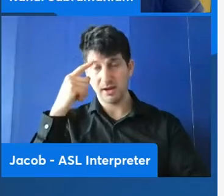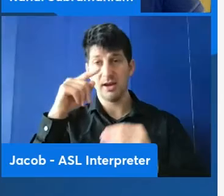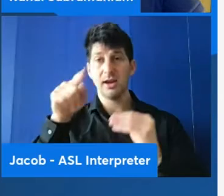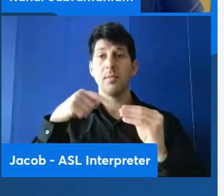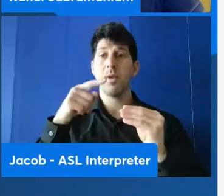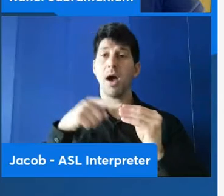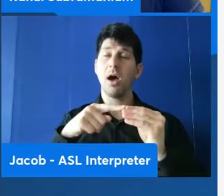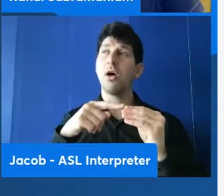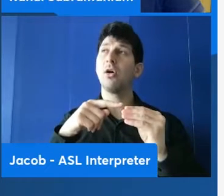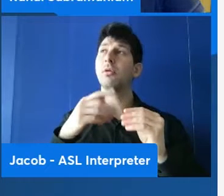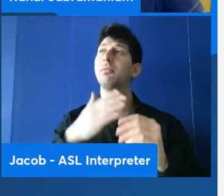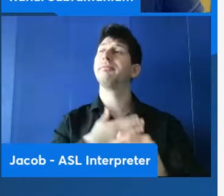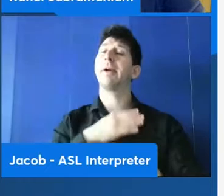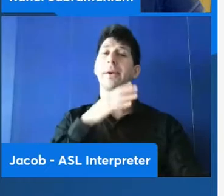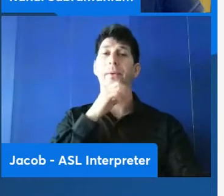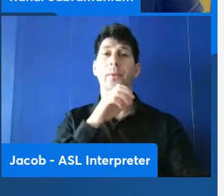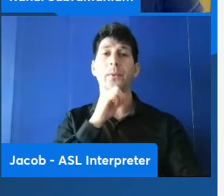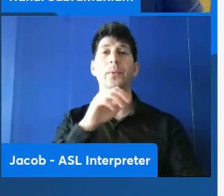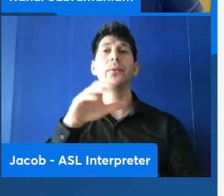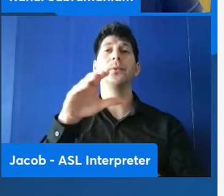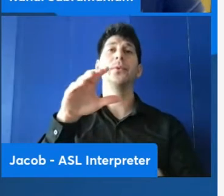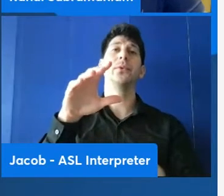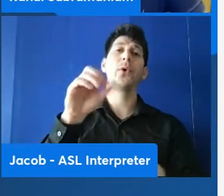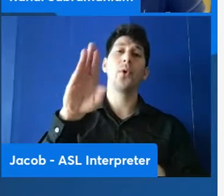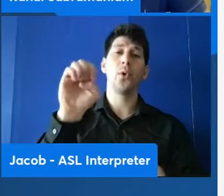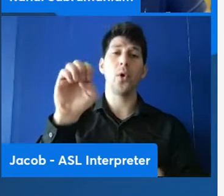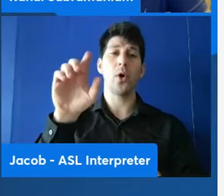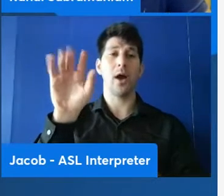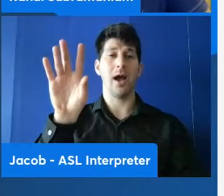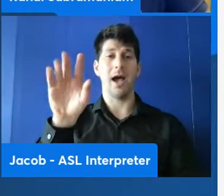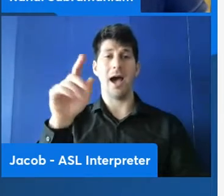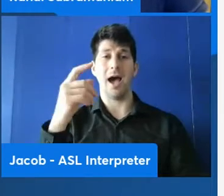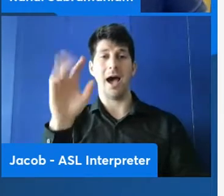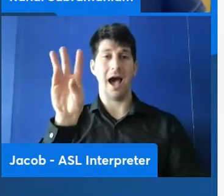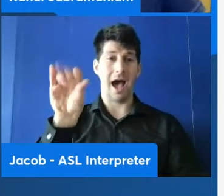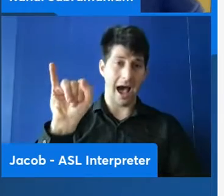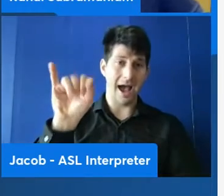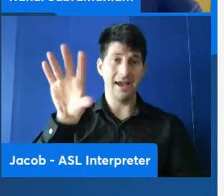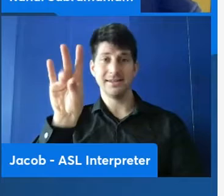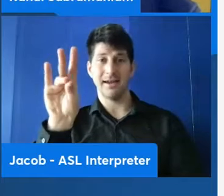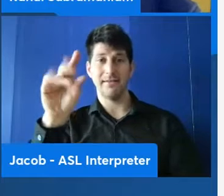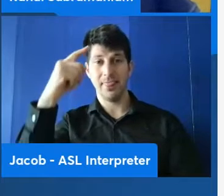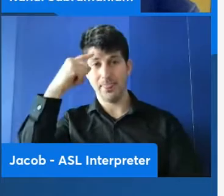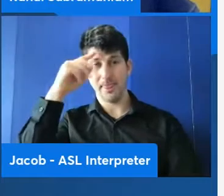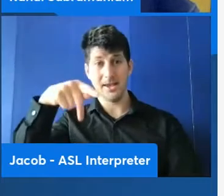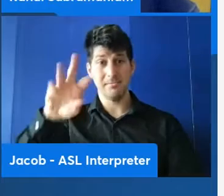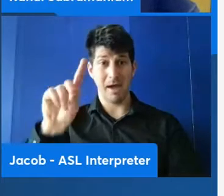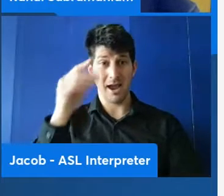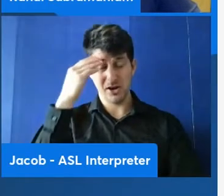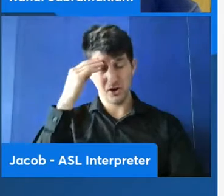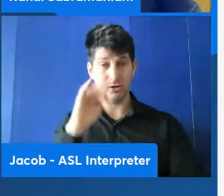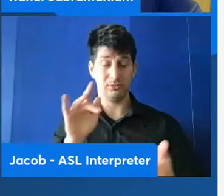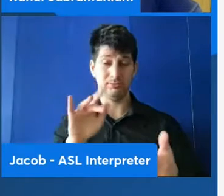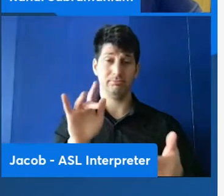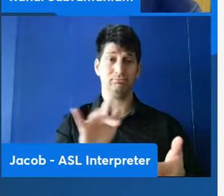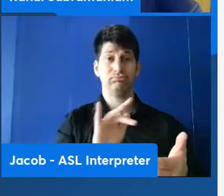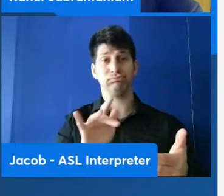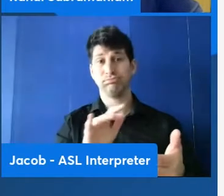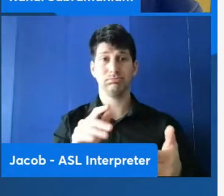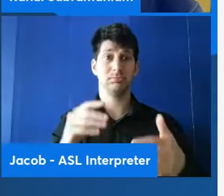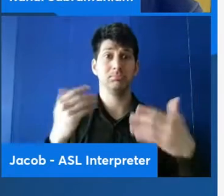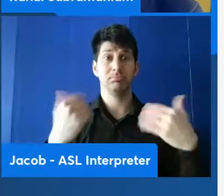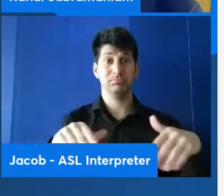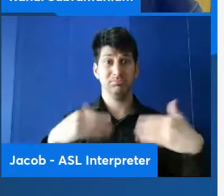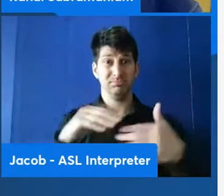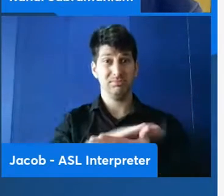my older Core i7 ThinkPads, and if you're working hard, your hands are getting sweaty from these things. And I'd